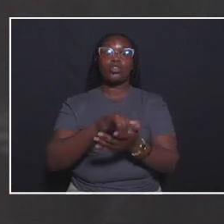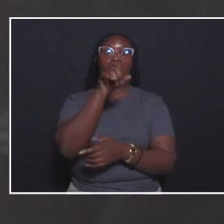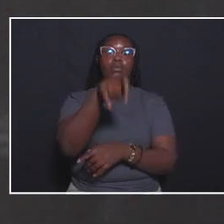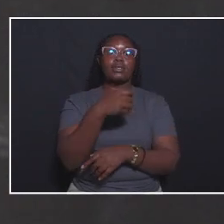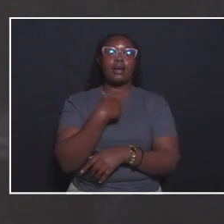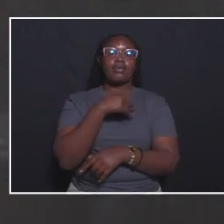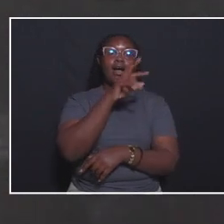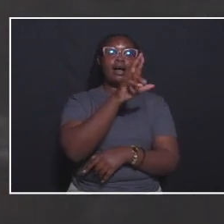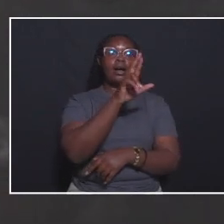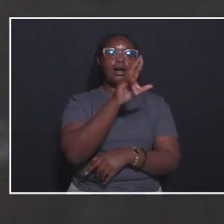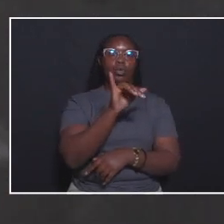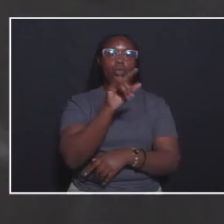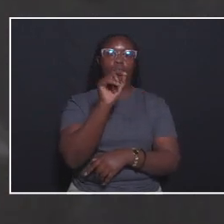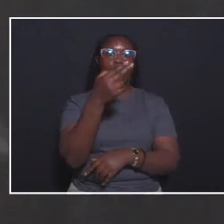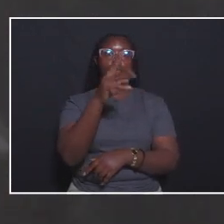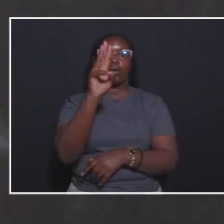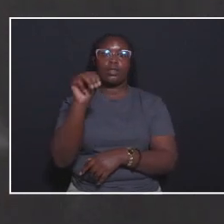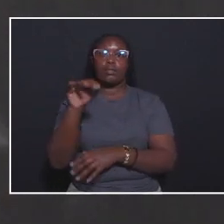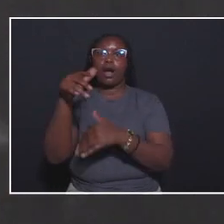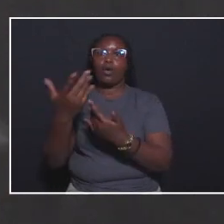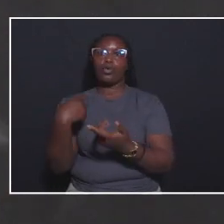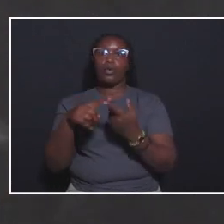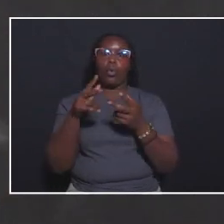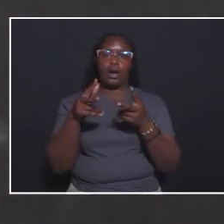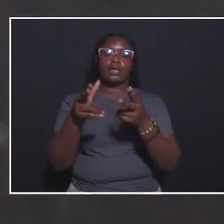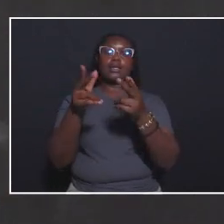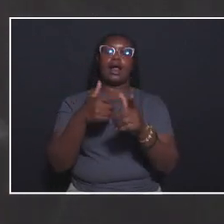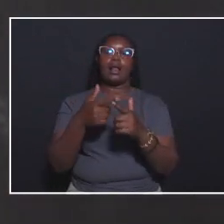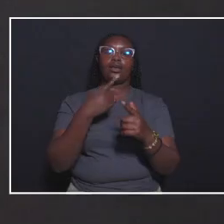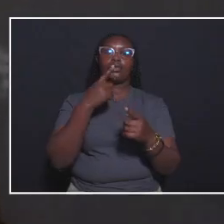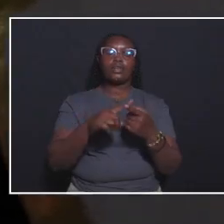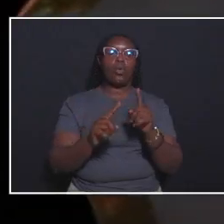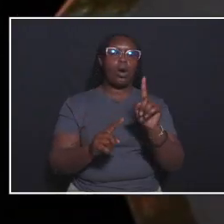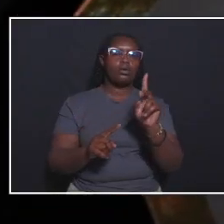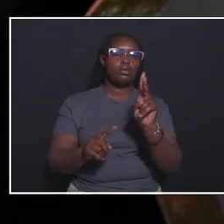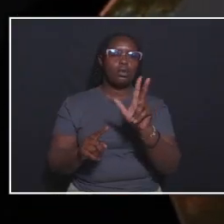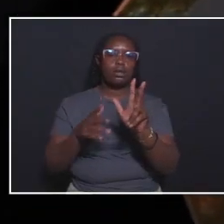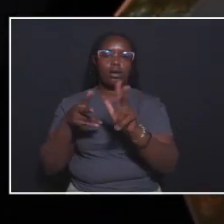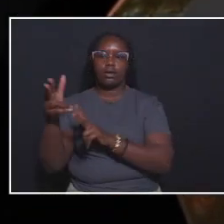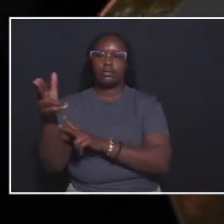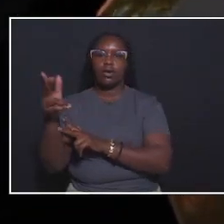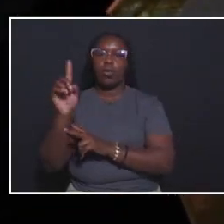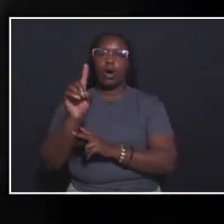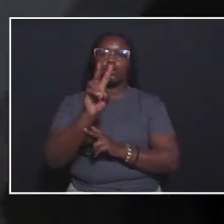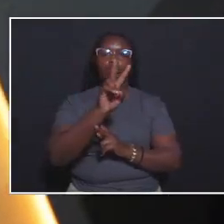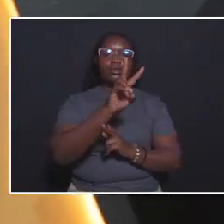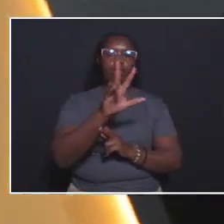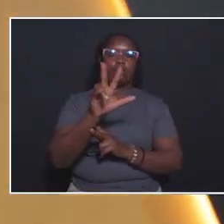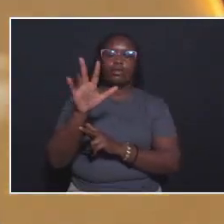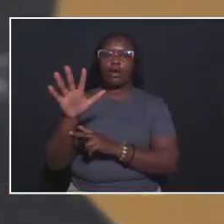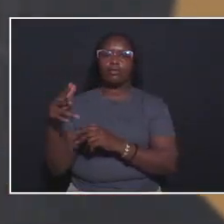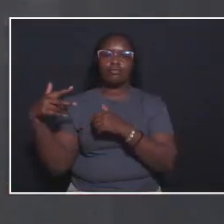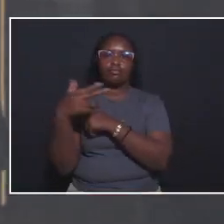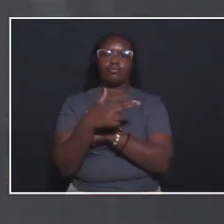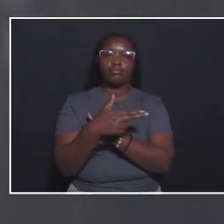you edit? Like you say 1, 2, 3, cut. 1, 2, 3, 4, 5, cut. 1,